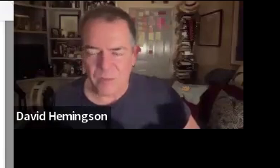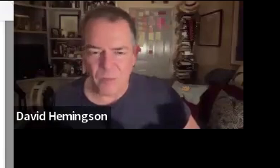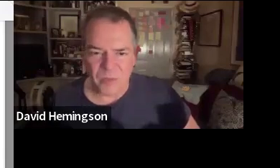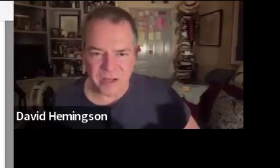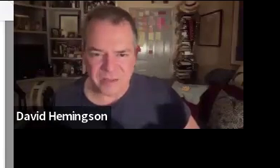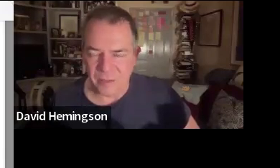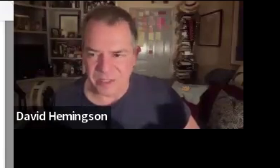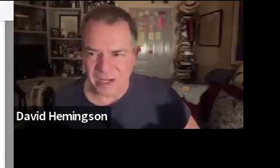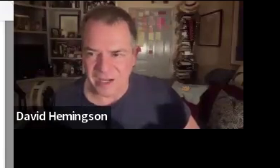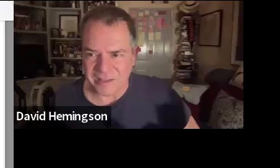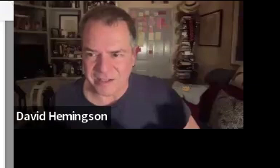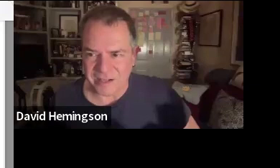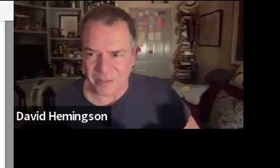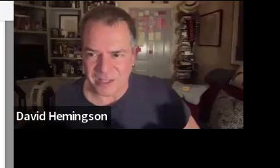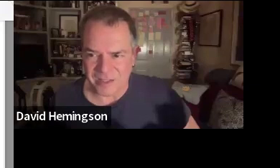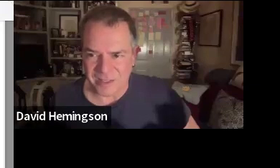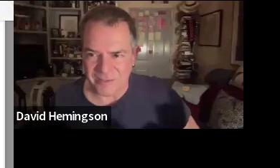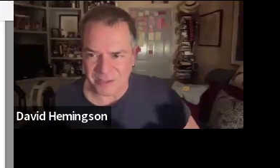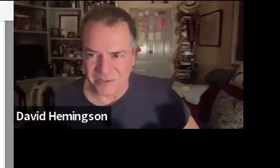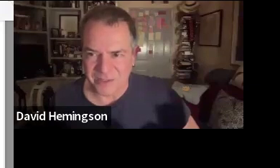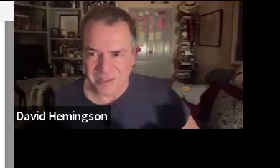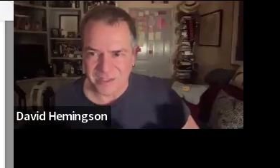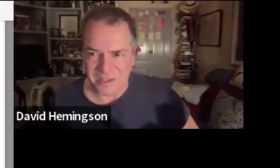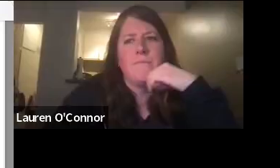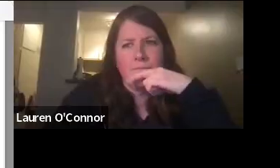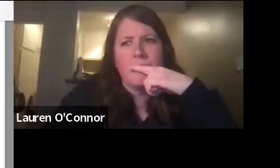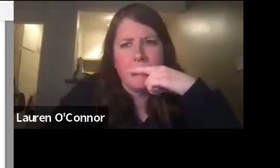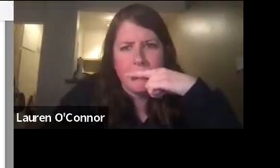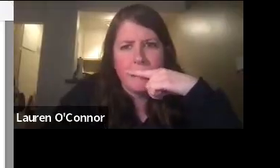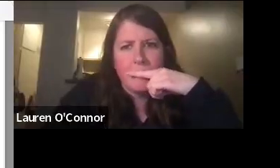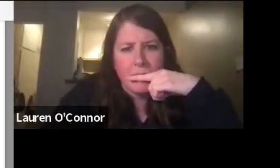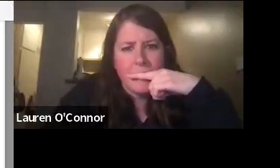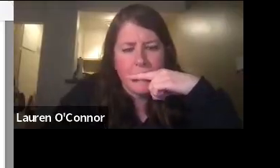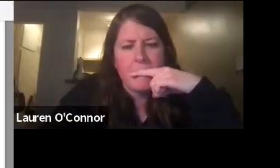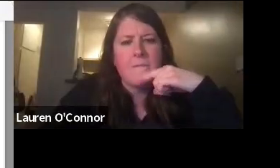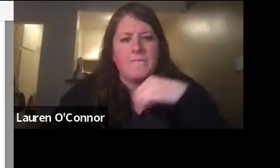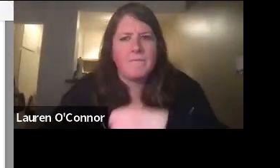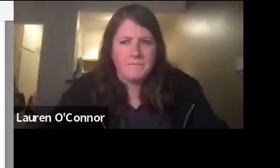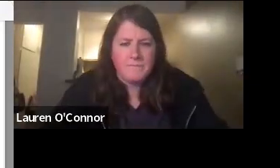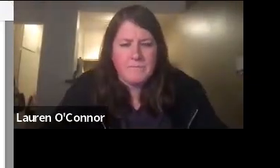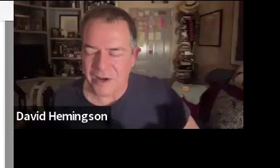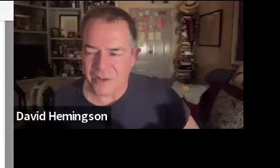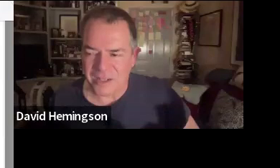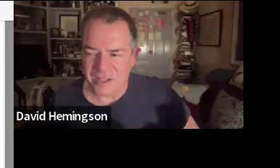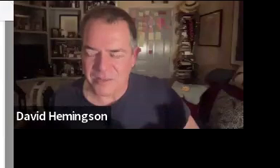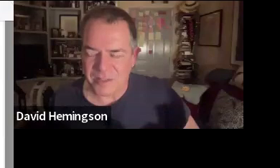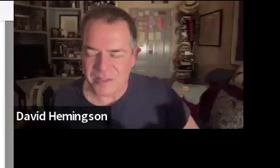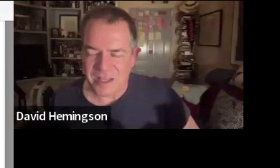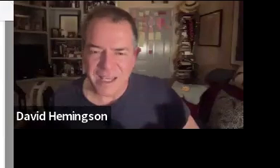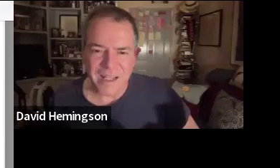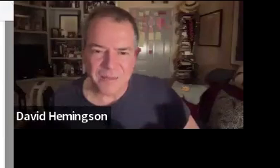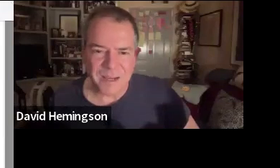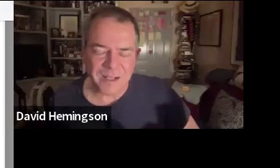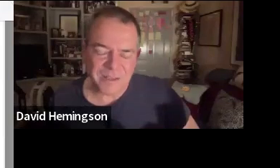just like one more thing on top of the eye to complicate his life, So the condition, the condition's meant